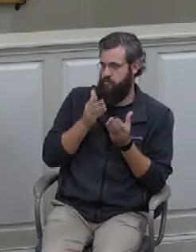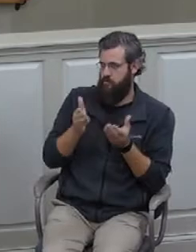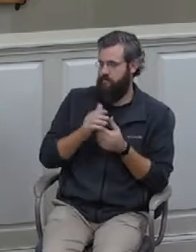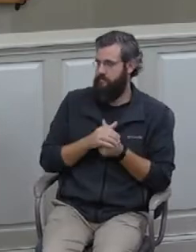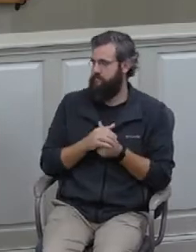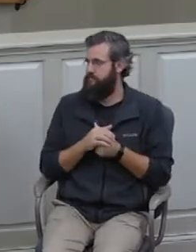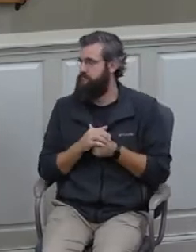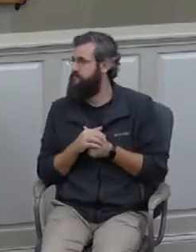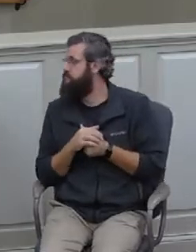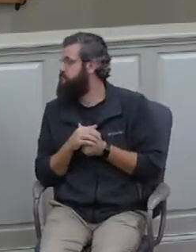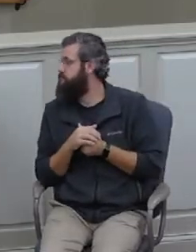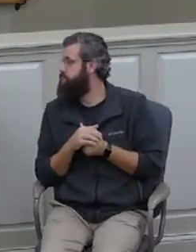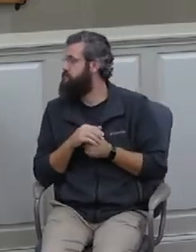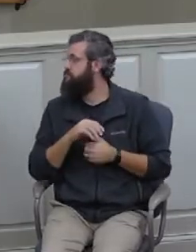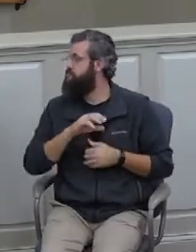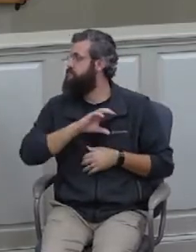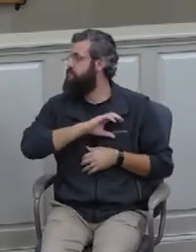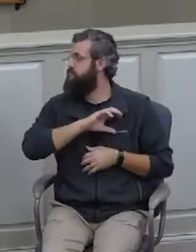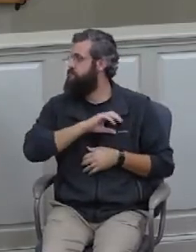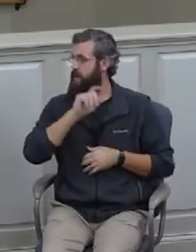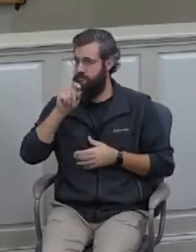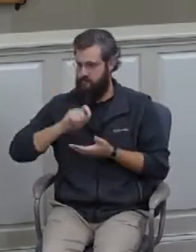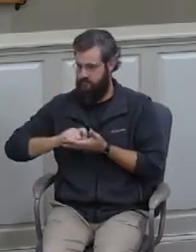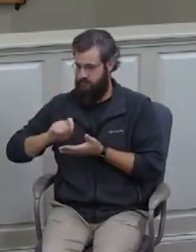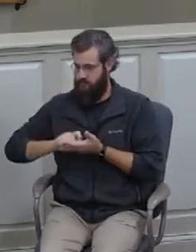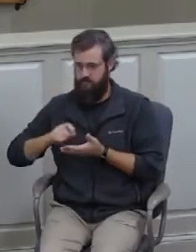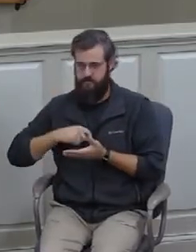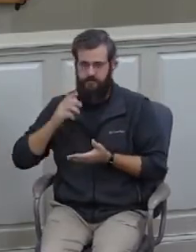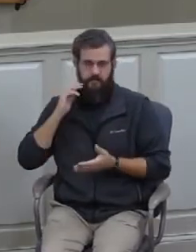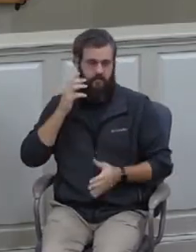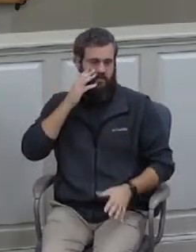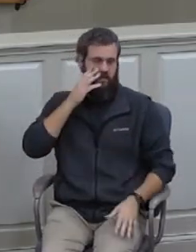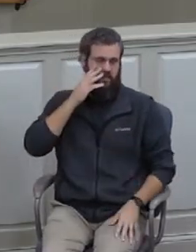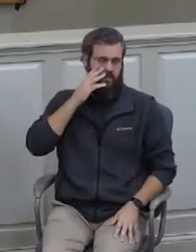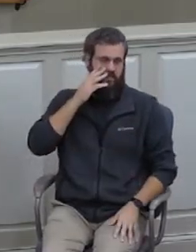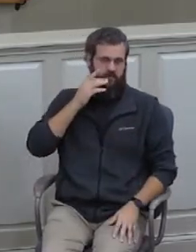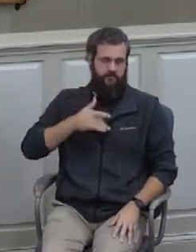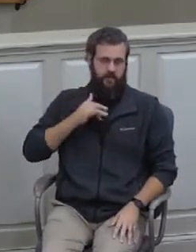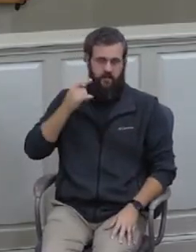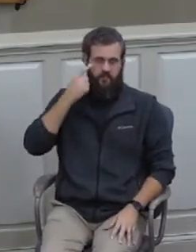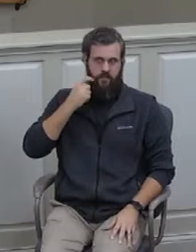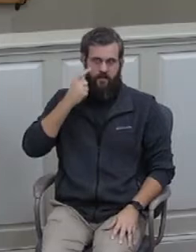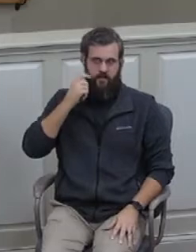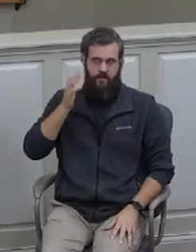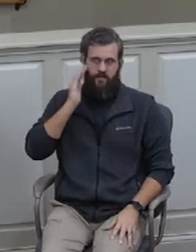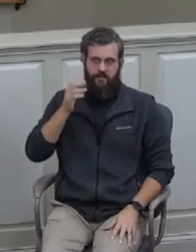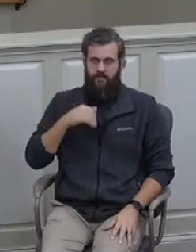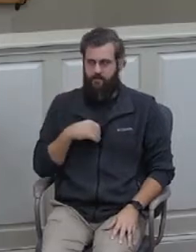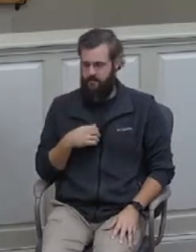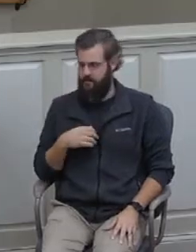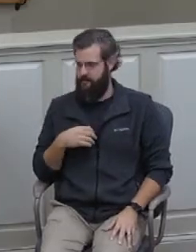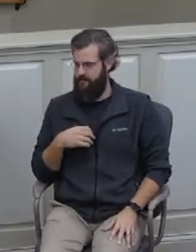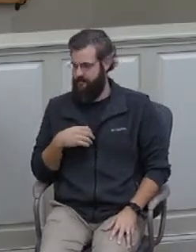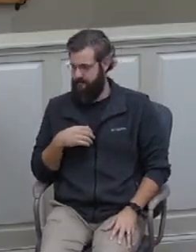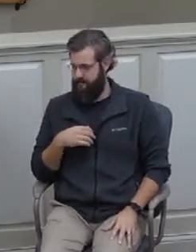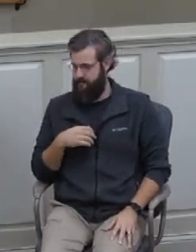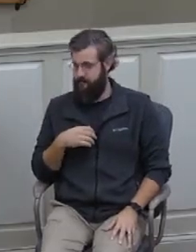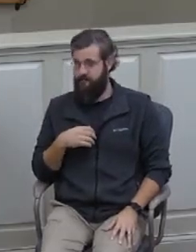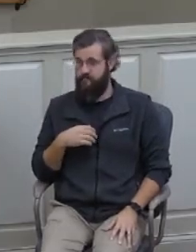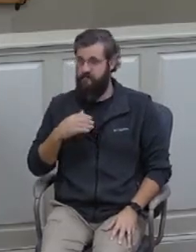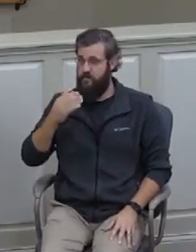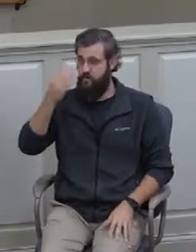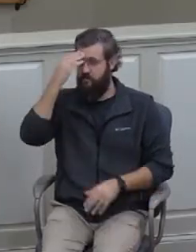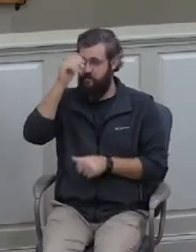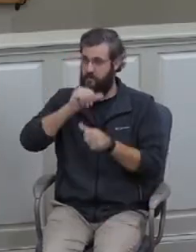I like to say, and I had to write this down because I'd get choked up if I didn't, but Did you know we've known each